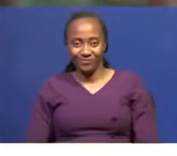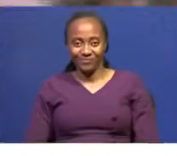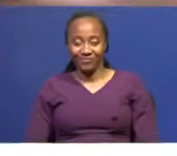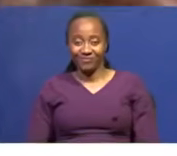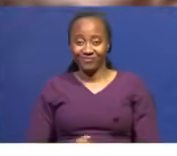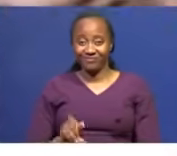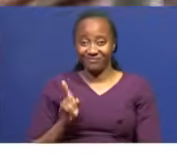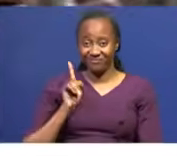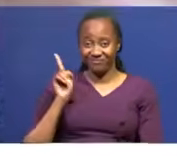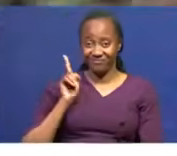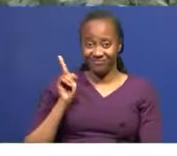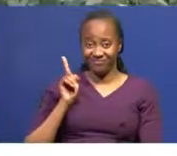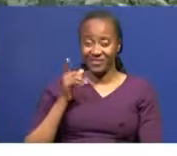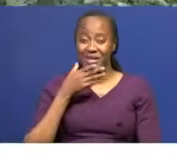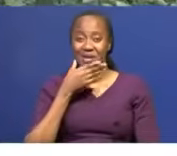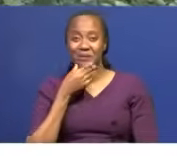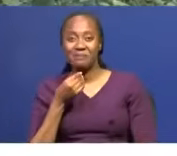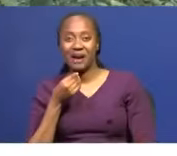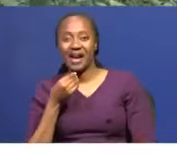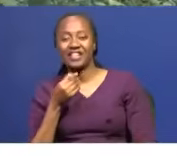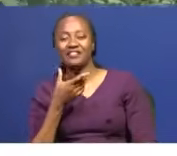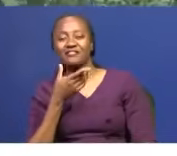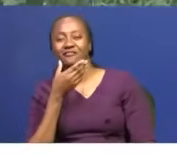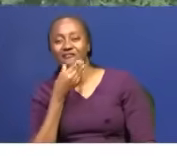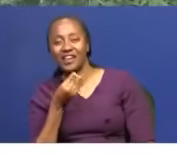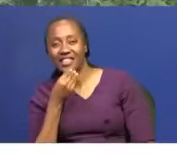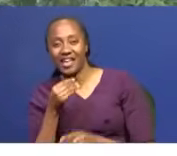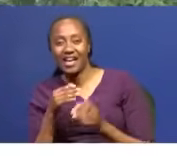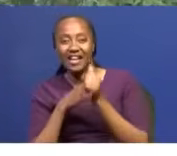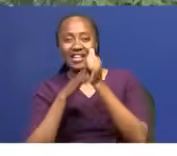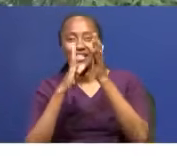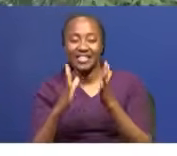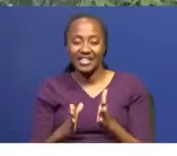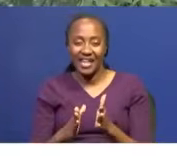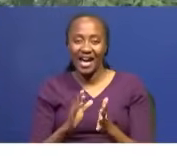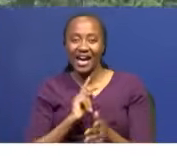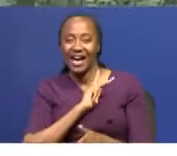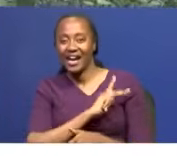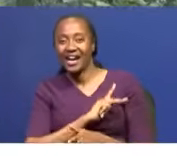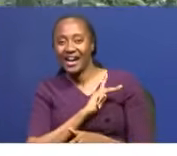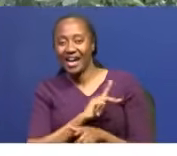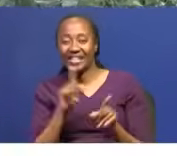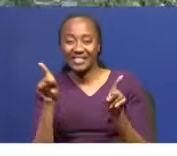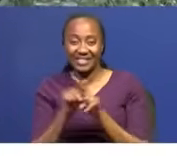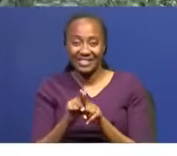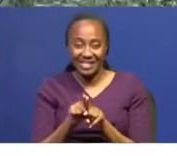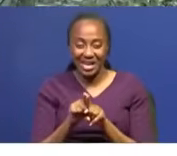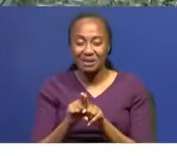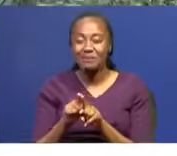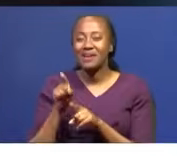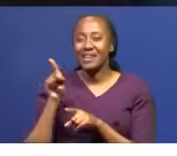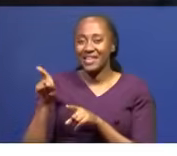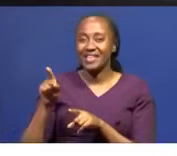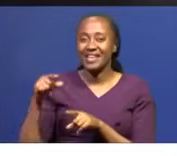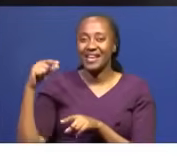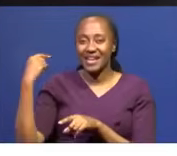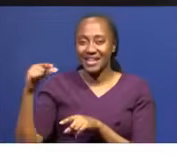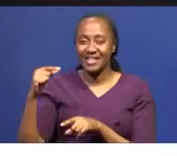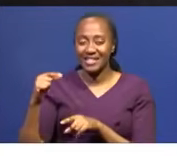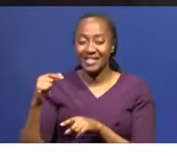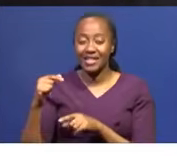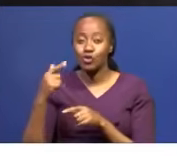He wears many hats: a father, a leader, a philanthropist, and more prominently, an eco-hero. Born